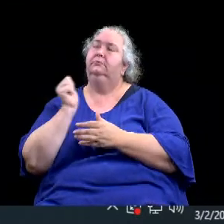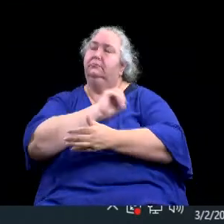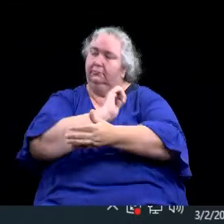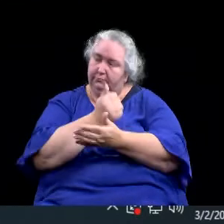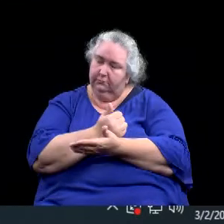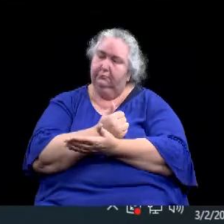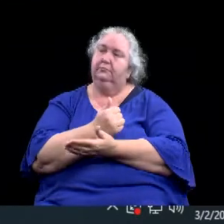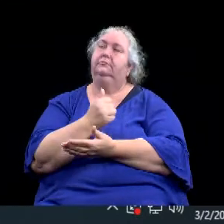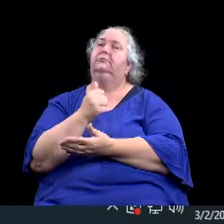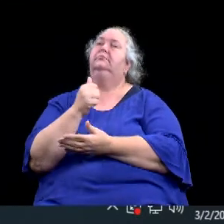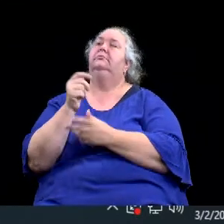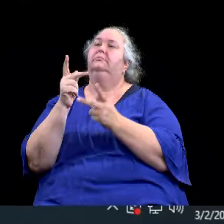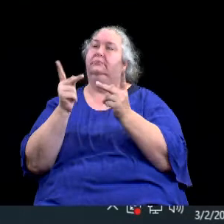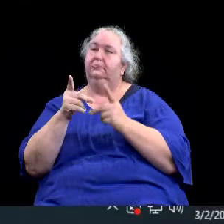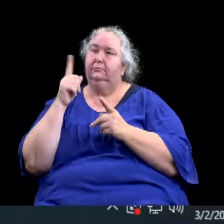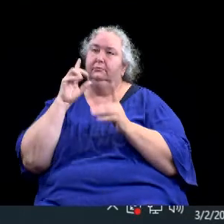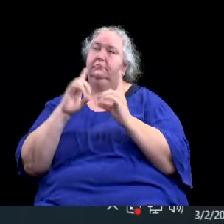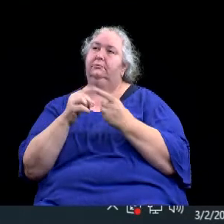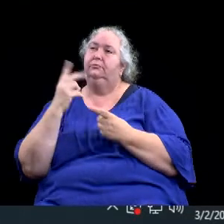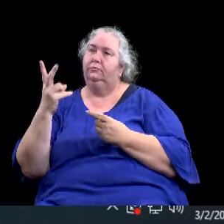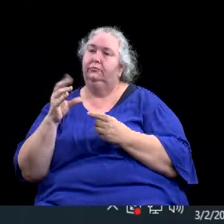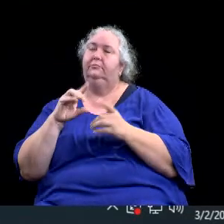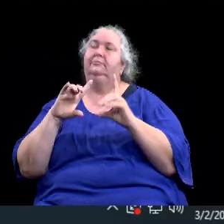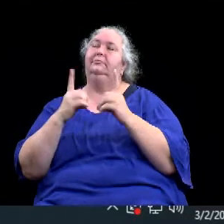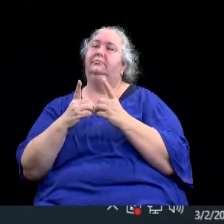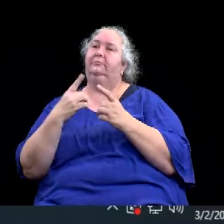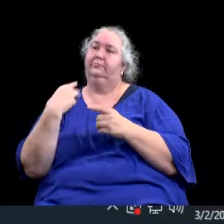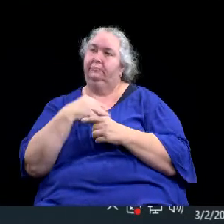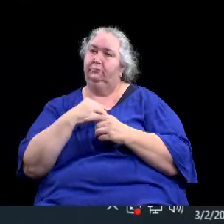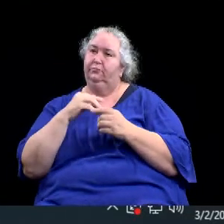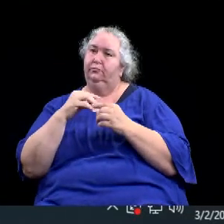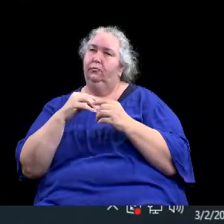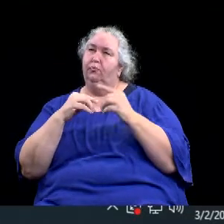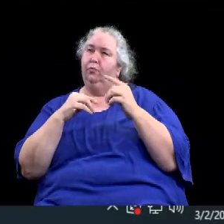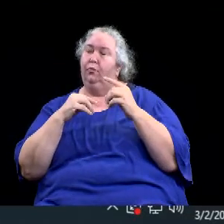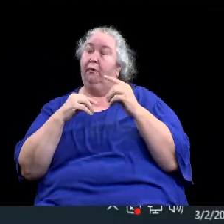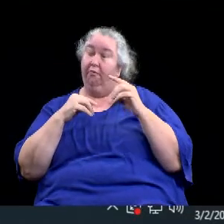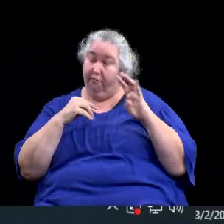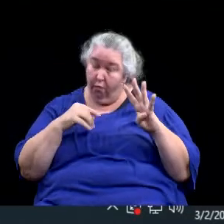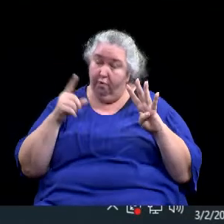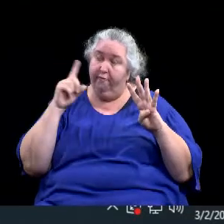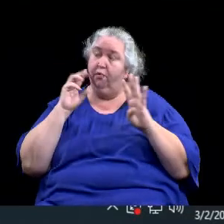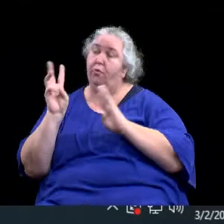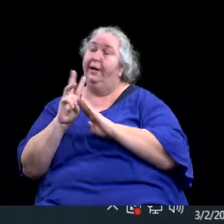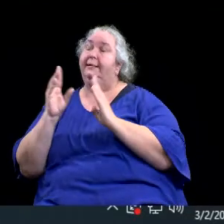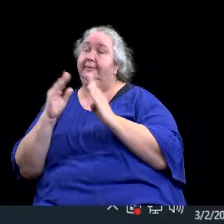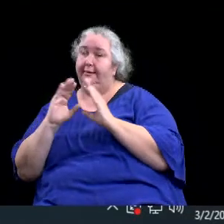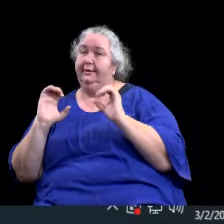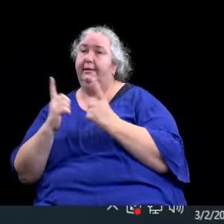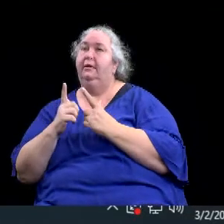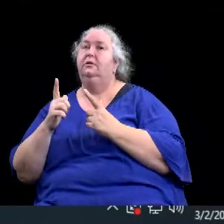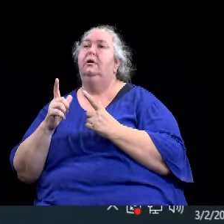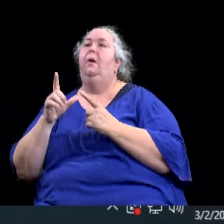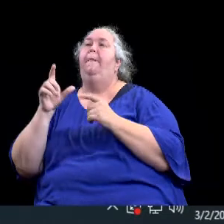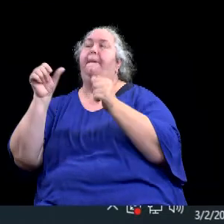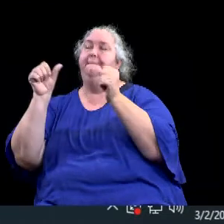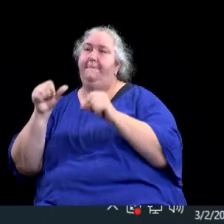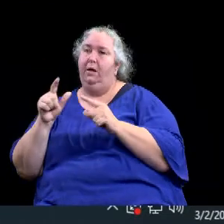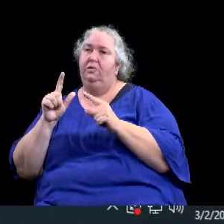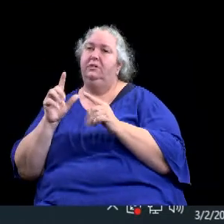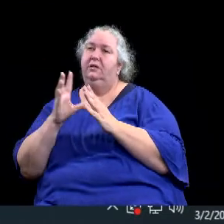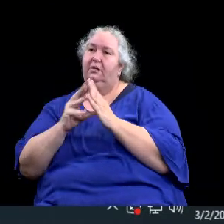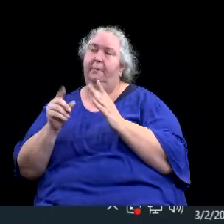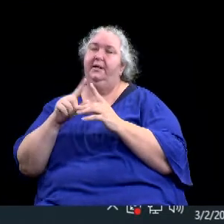District 4 for the Waco City Council, requiring the city to post a copy of this ordinance at each City of Waco polling place, authorizing